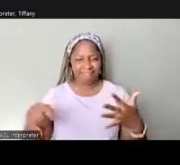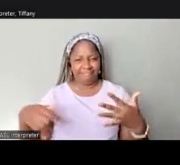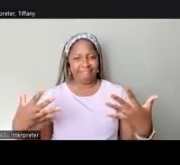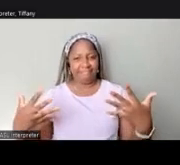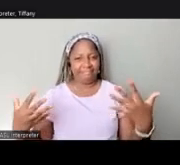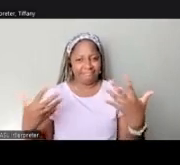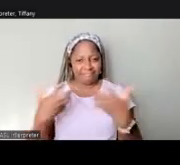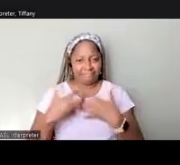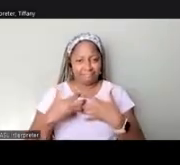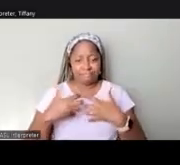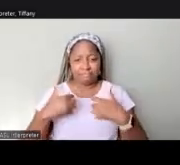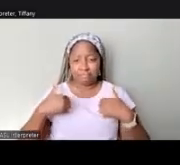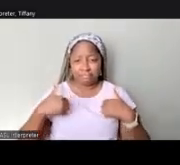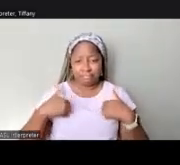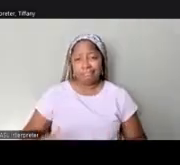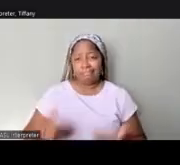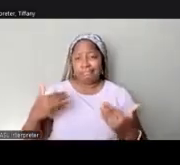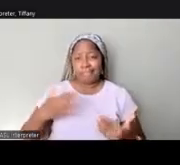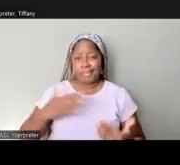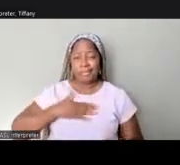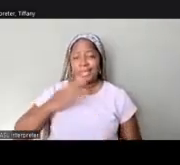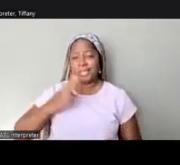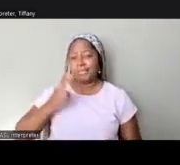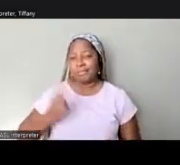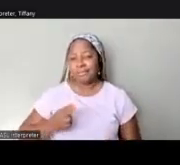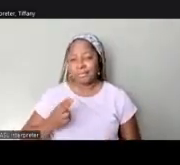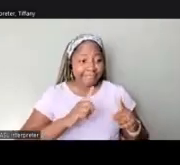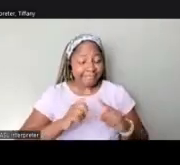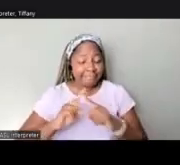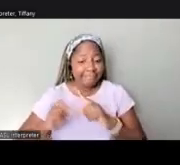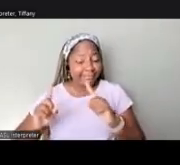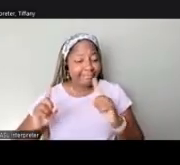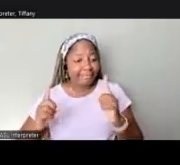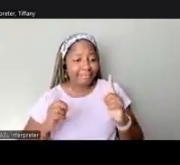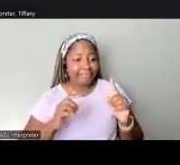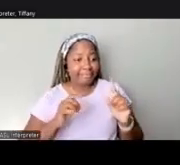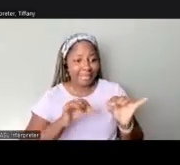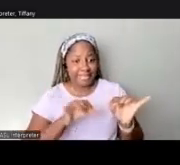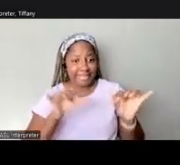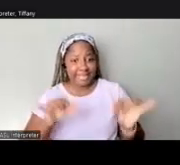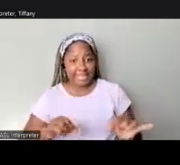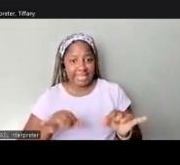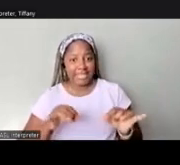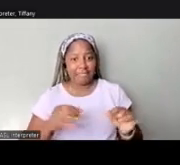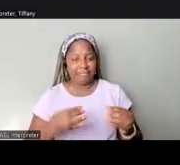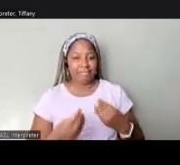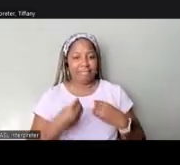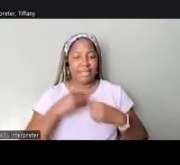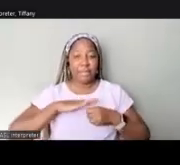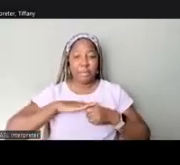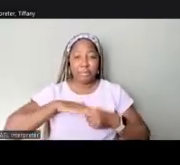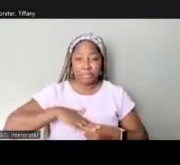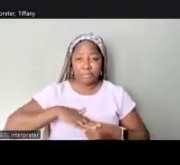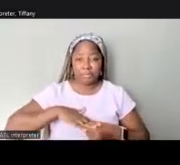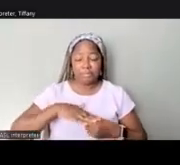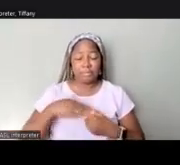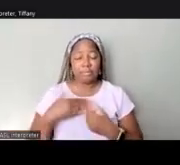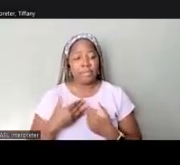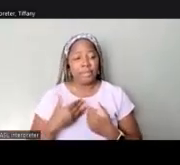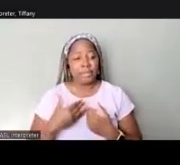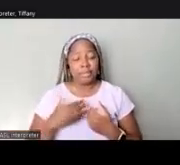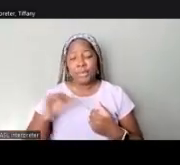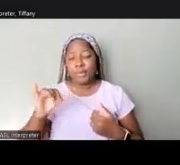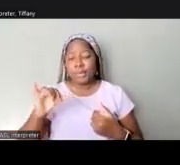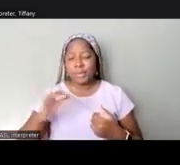have created my history, how systems have created oppressed experiences for me, and also what my